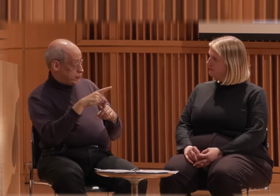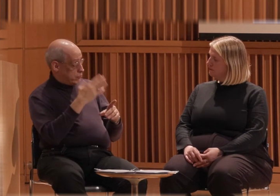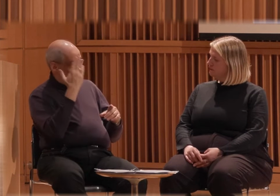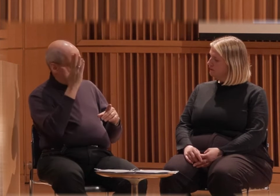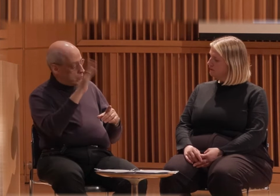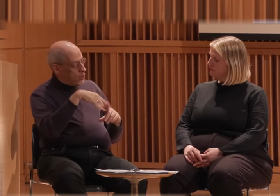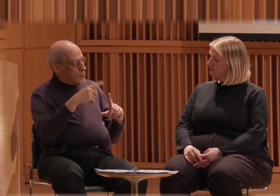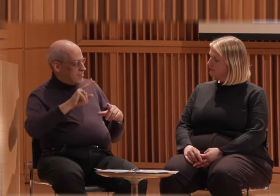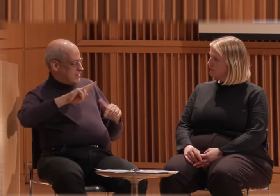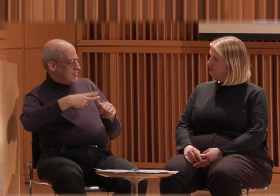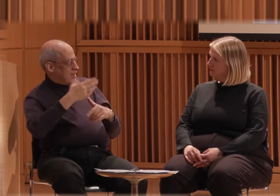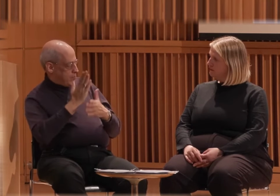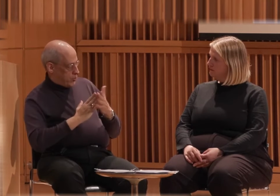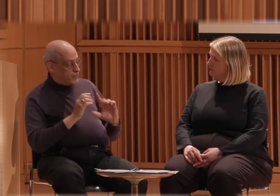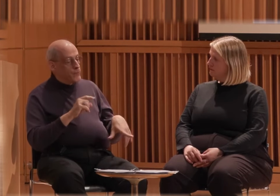about the second part,